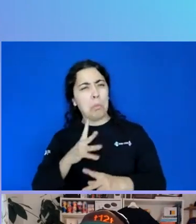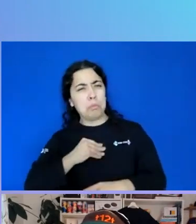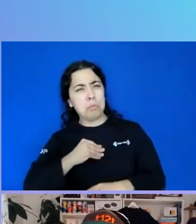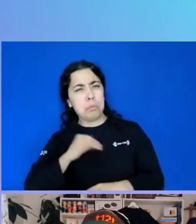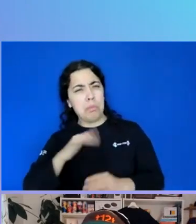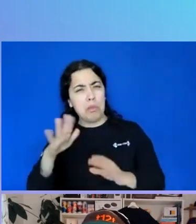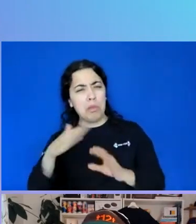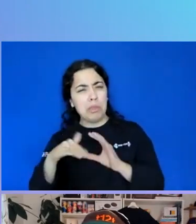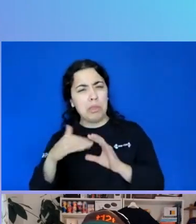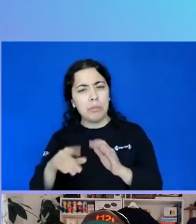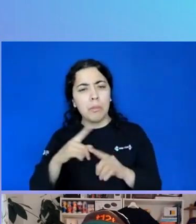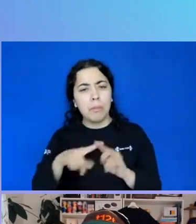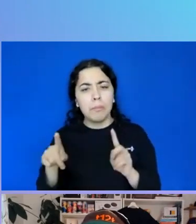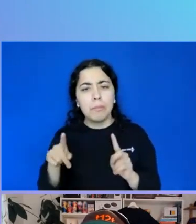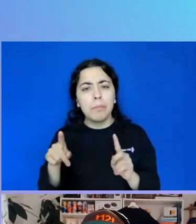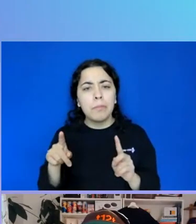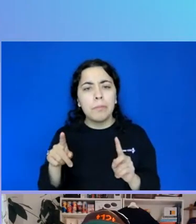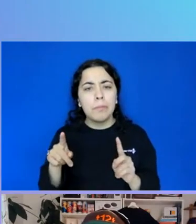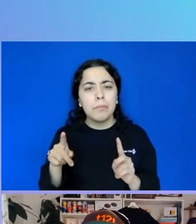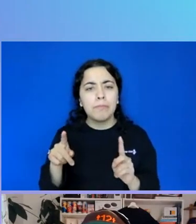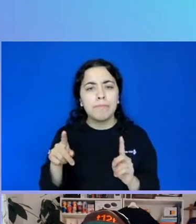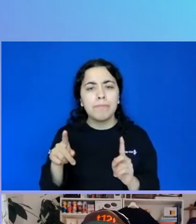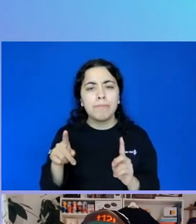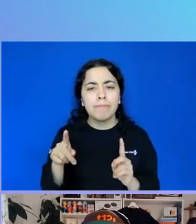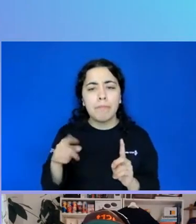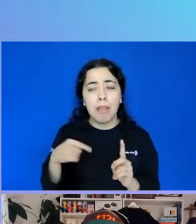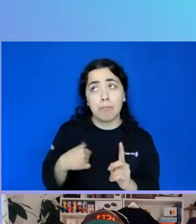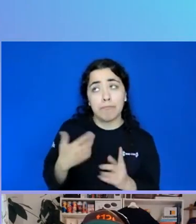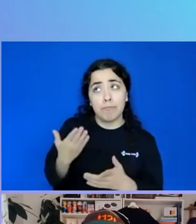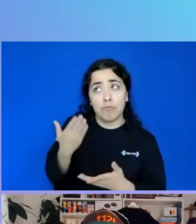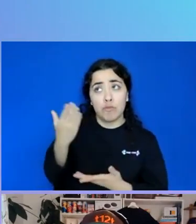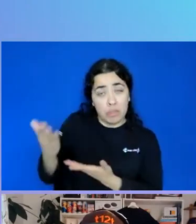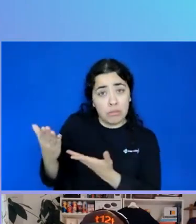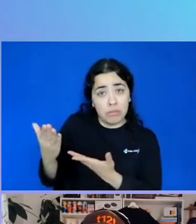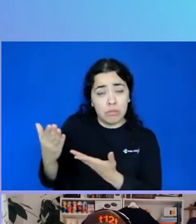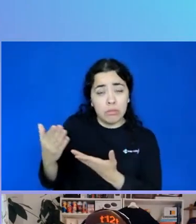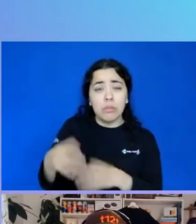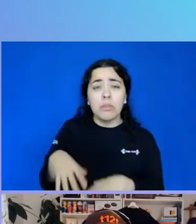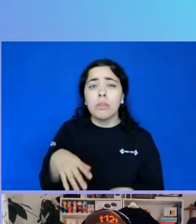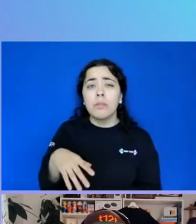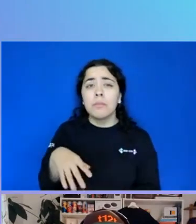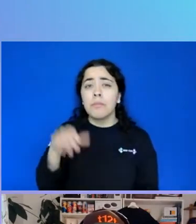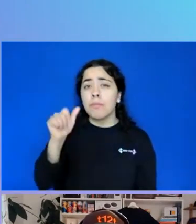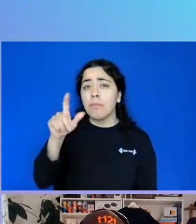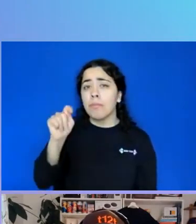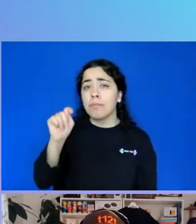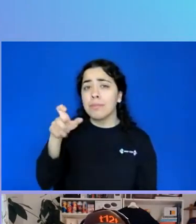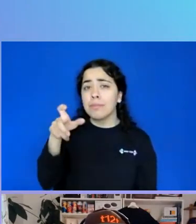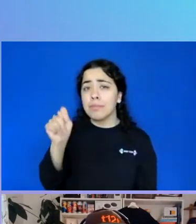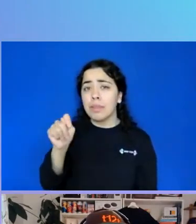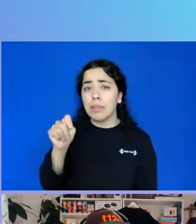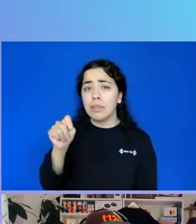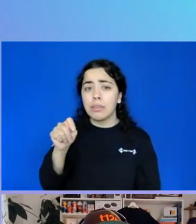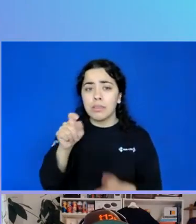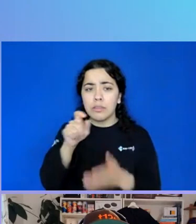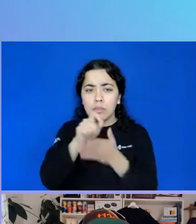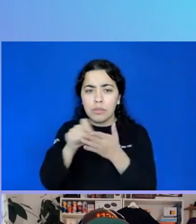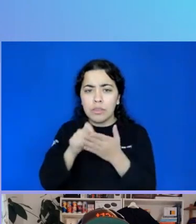Eventim has suggestions, and the alt texts are written in German.